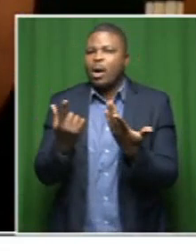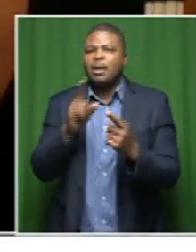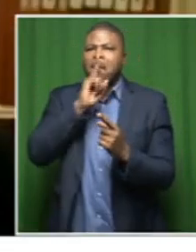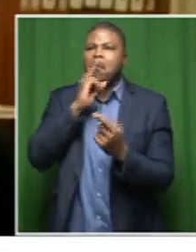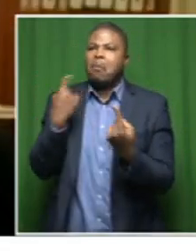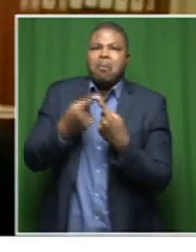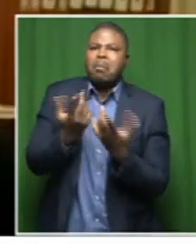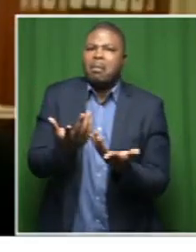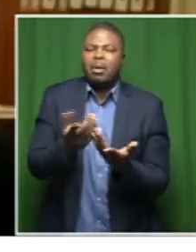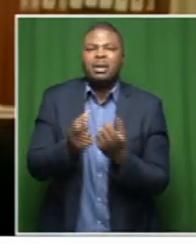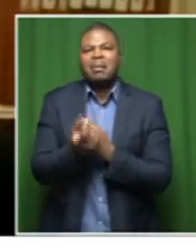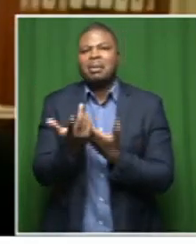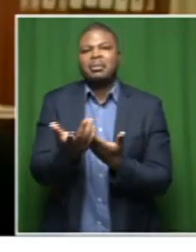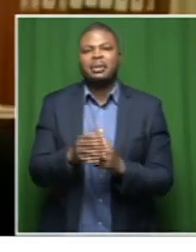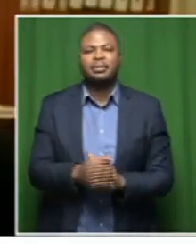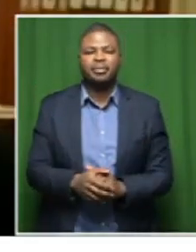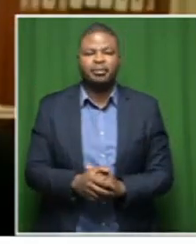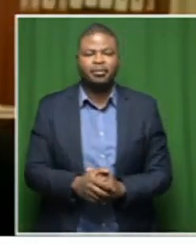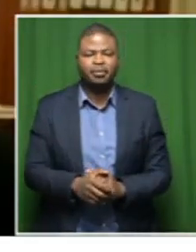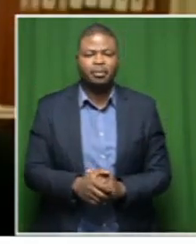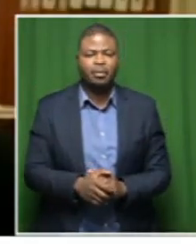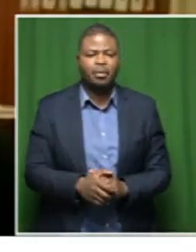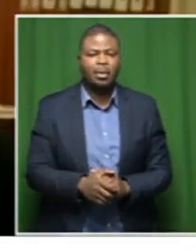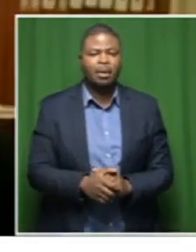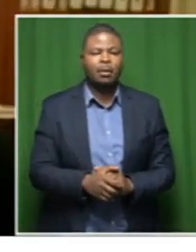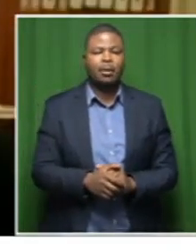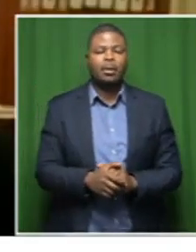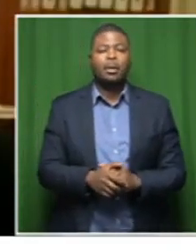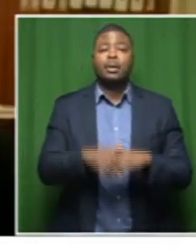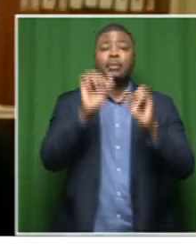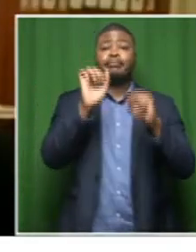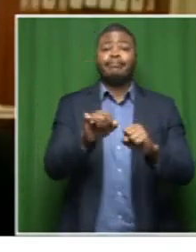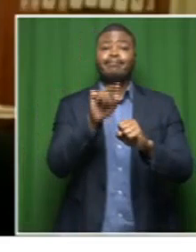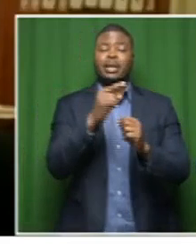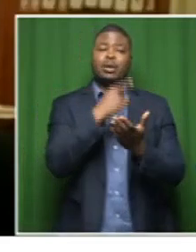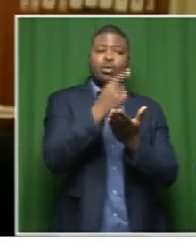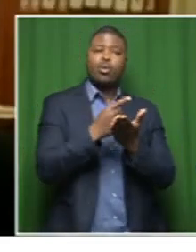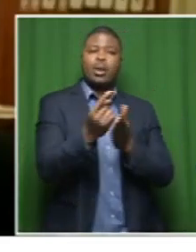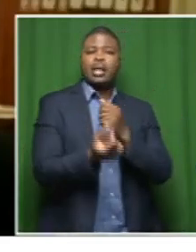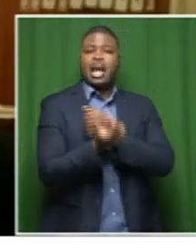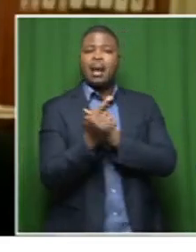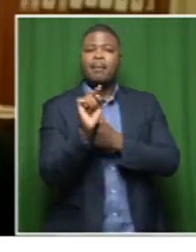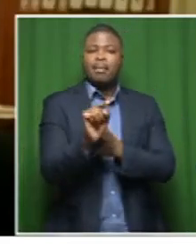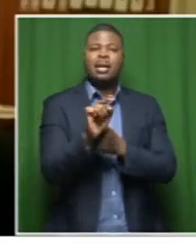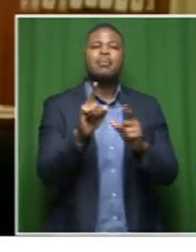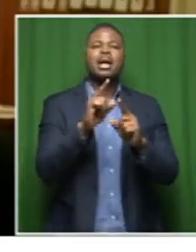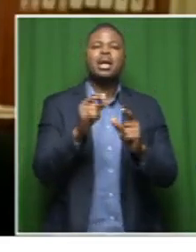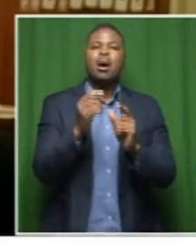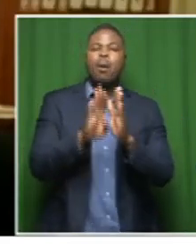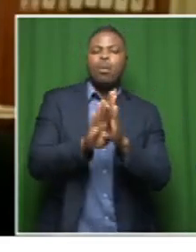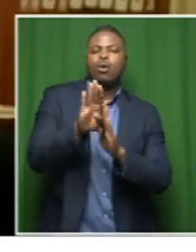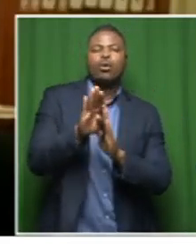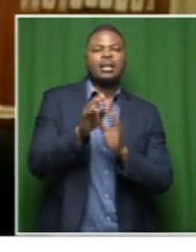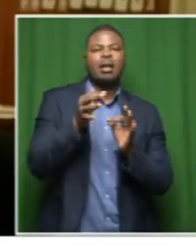So in relation to what happened in that week, there's been very little progress in terms of criminal prosecutions, and that's